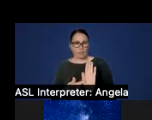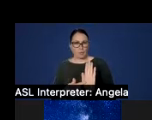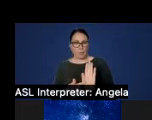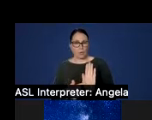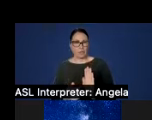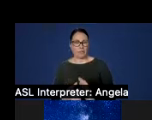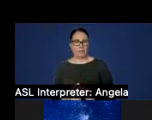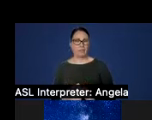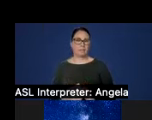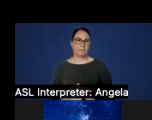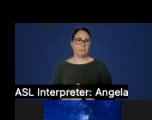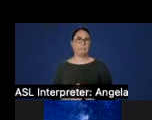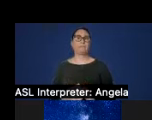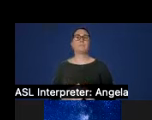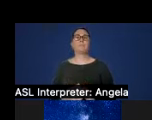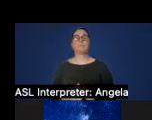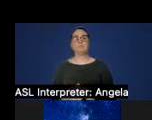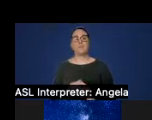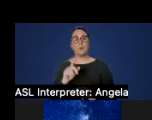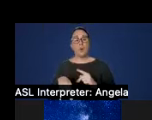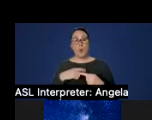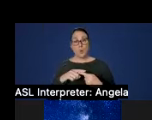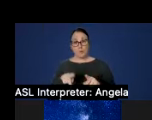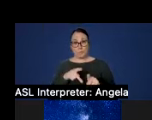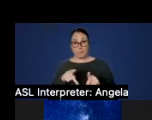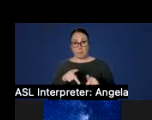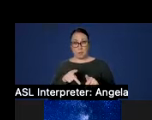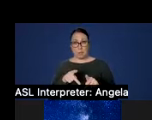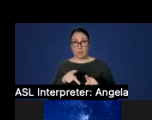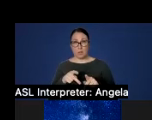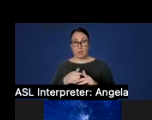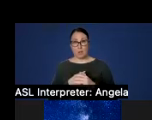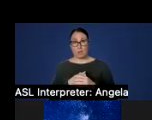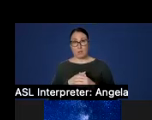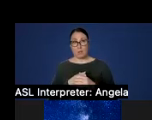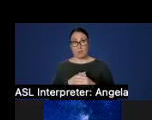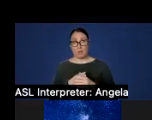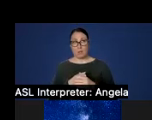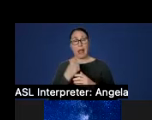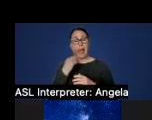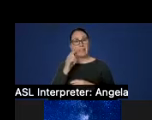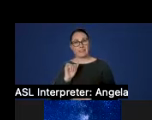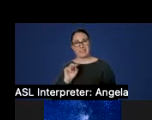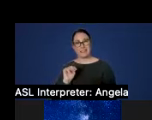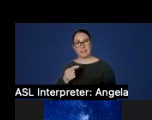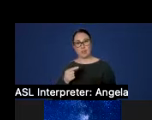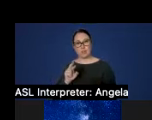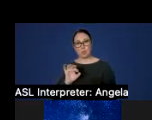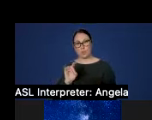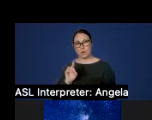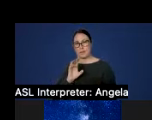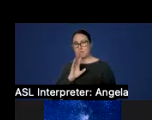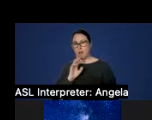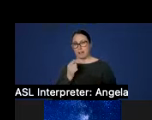Let's see. So when people are calling, when, you know, I think Ingrid talked a little bit about it. They're